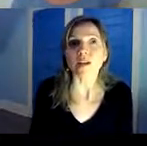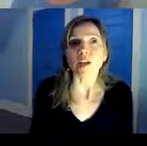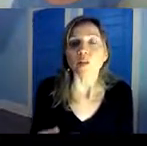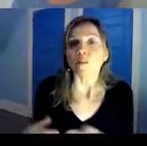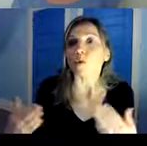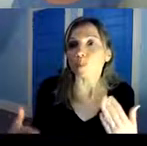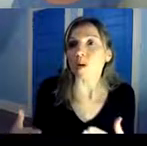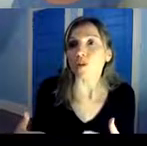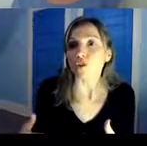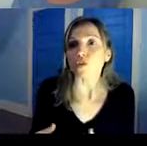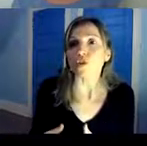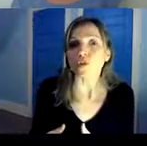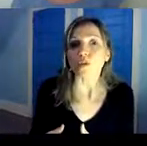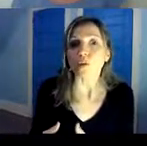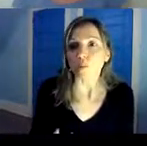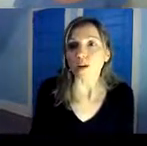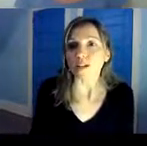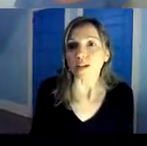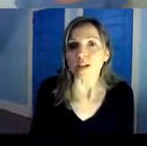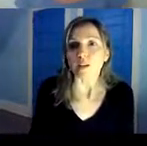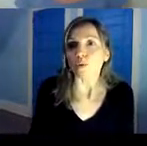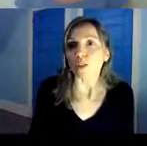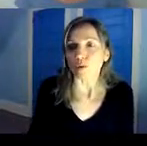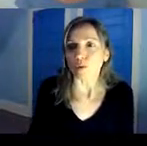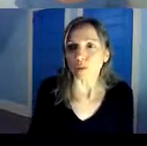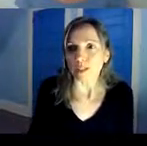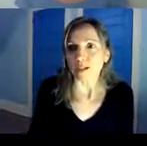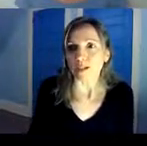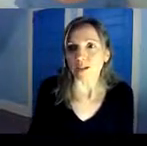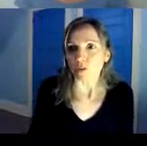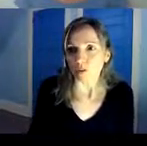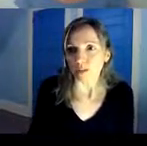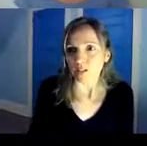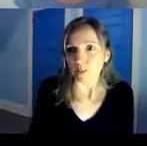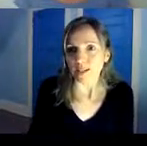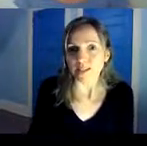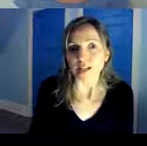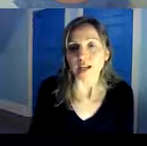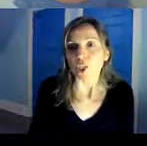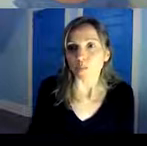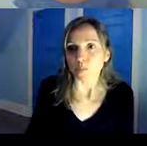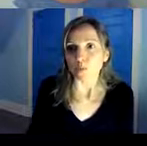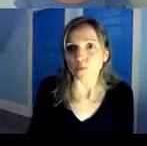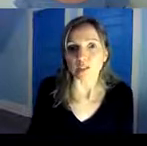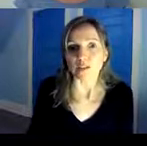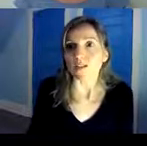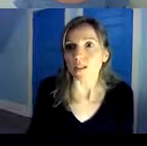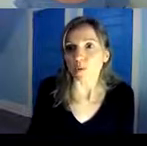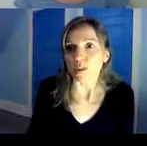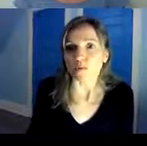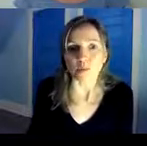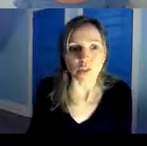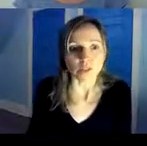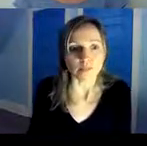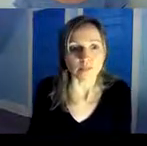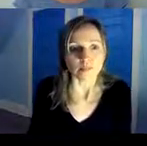the more big box stores to incorporate locally grown, locally sourced native plants and to remove the invasive